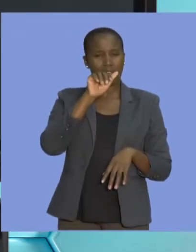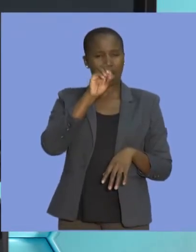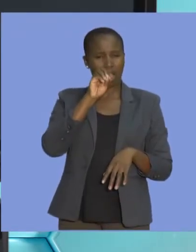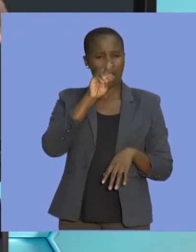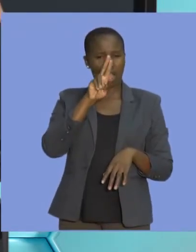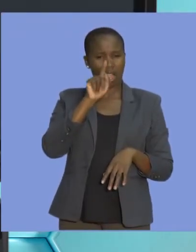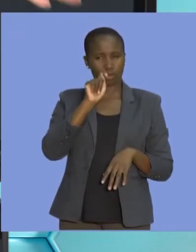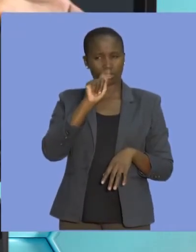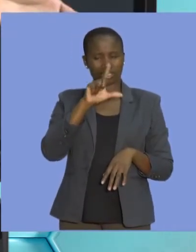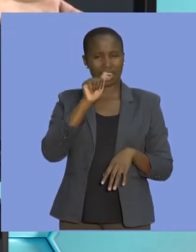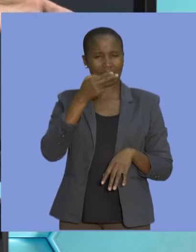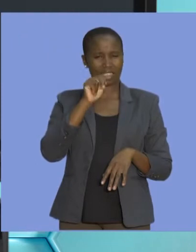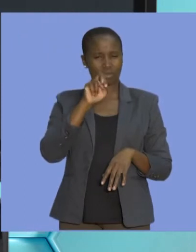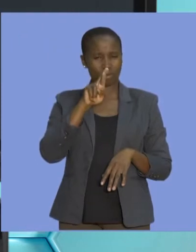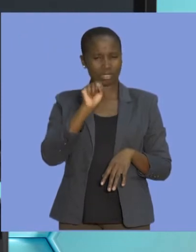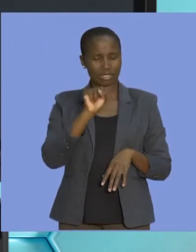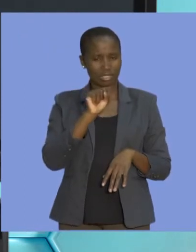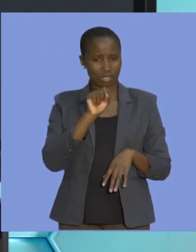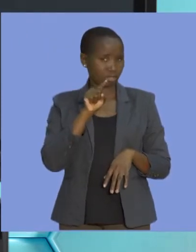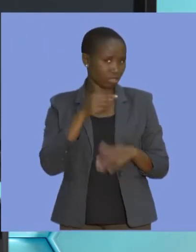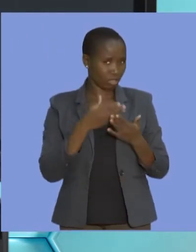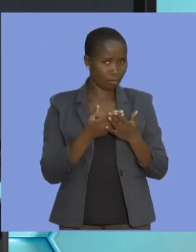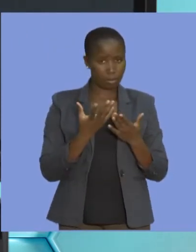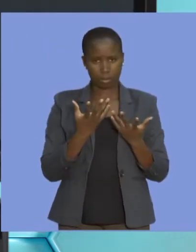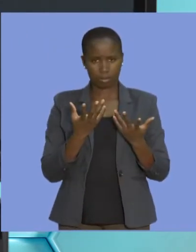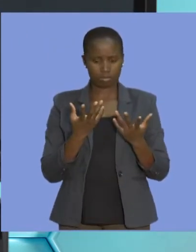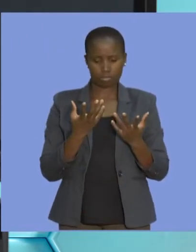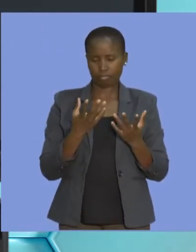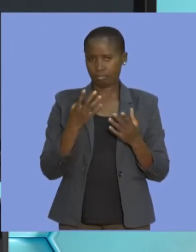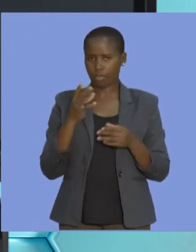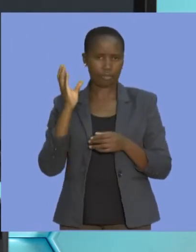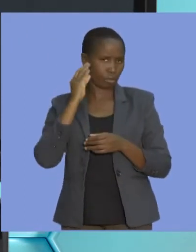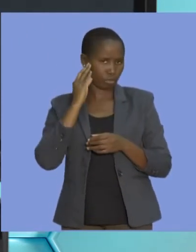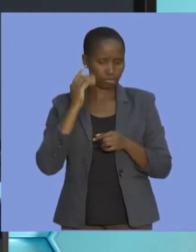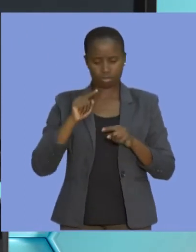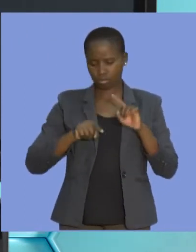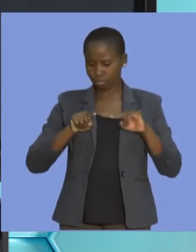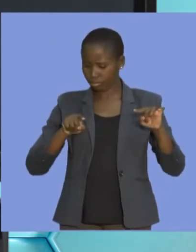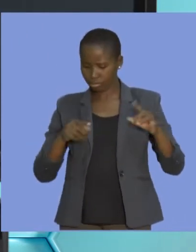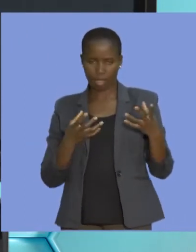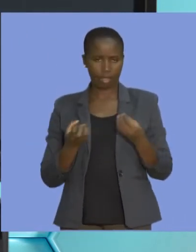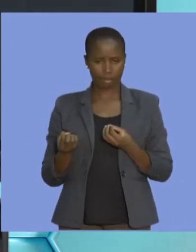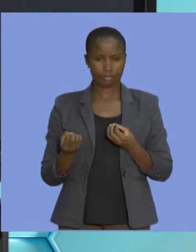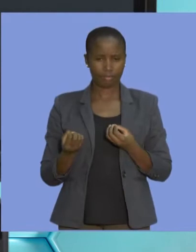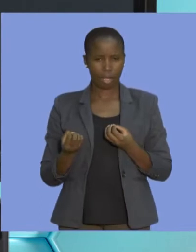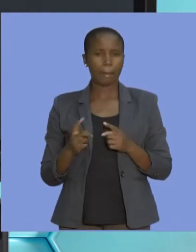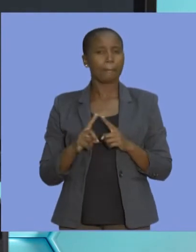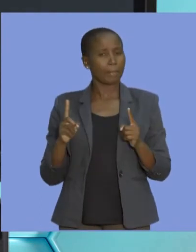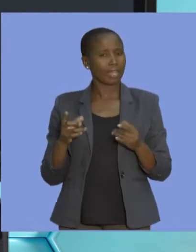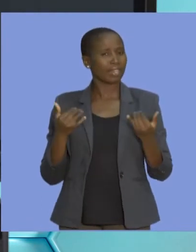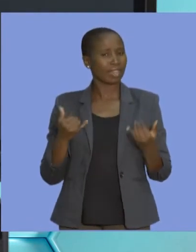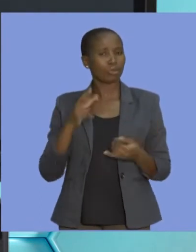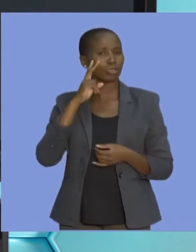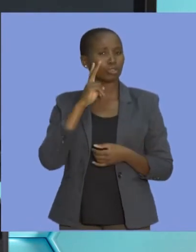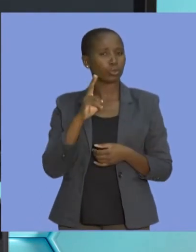those are your extreme. Can be your extremes, doesn't fit within the data, something of that nature. So what you want to look is, how can we